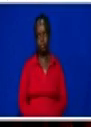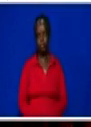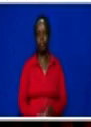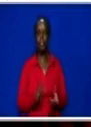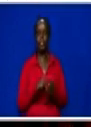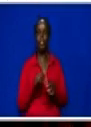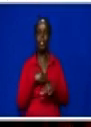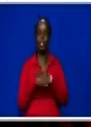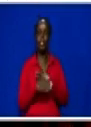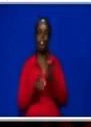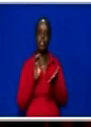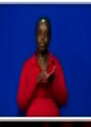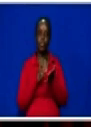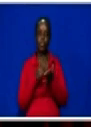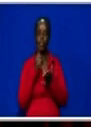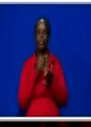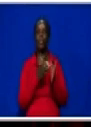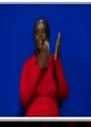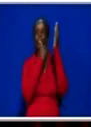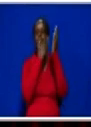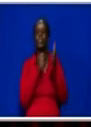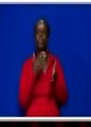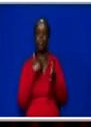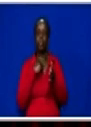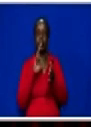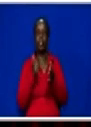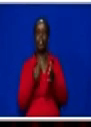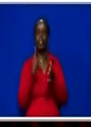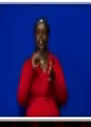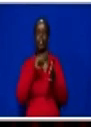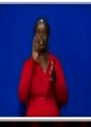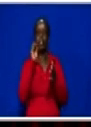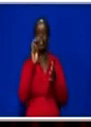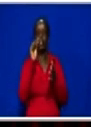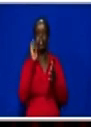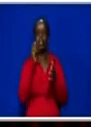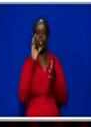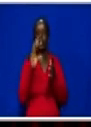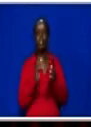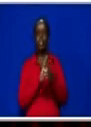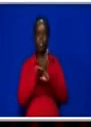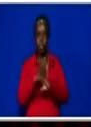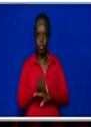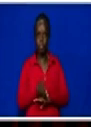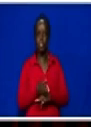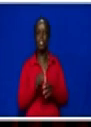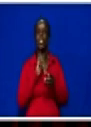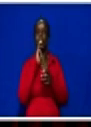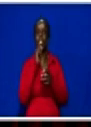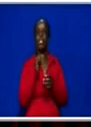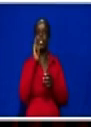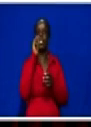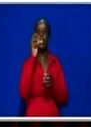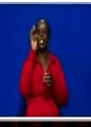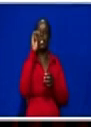The next scenario where you're likely to come across a genetic cross is incomplete dominance. Is